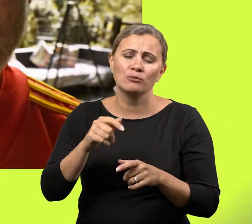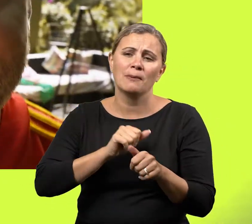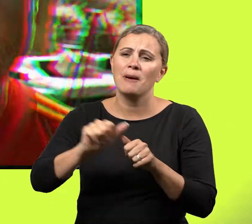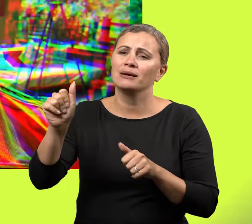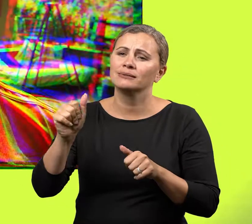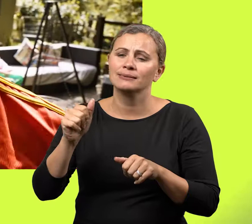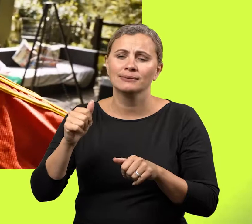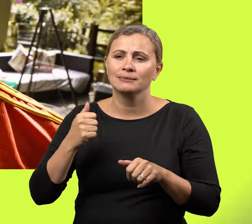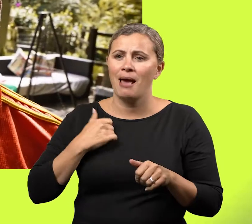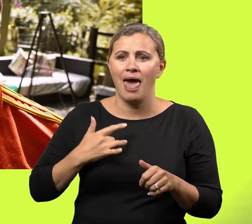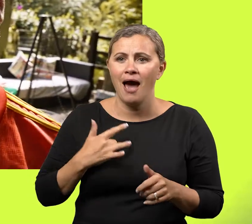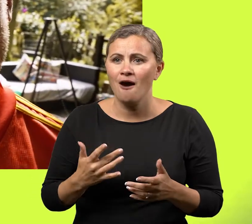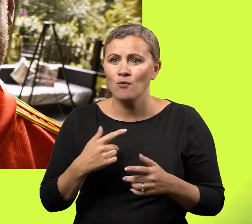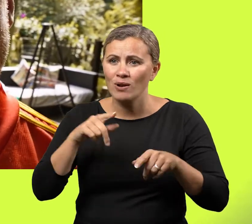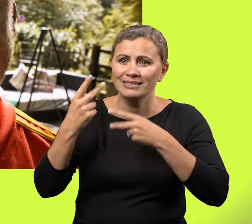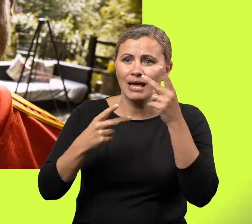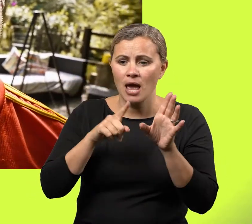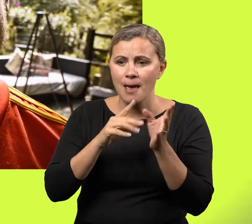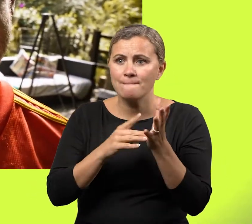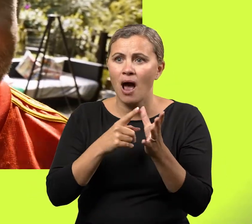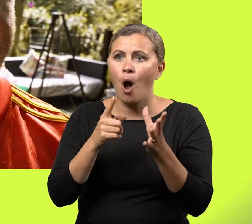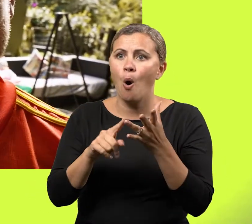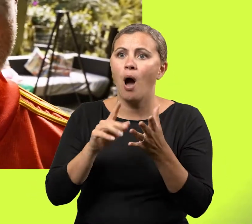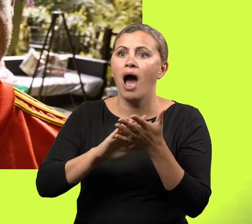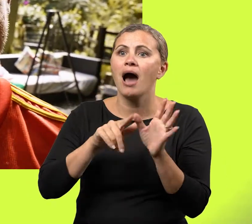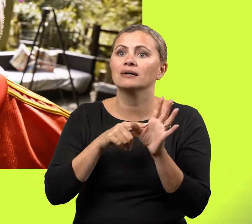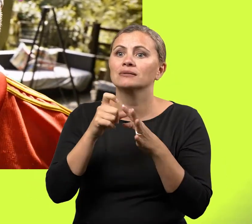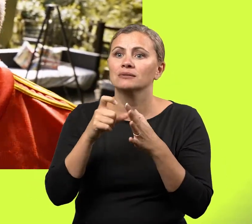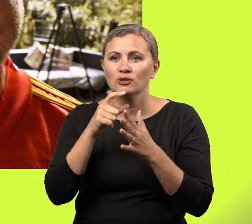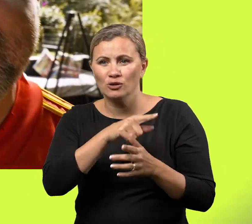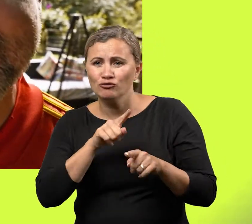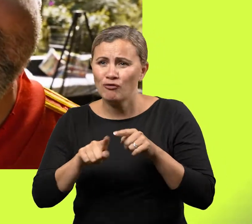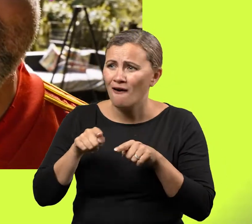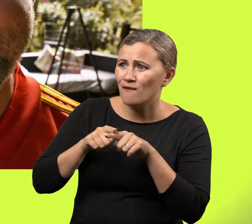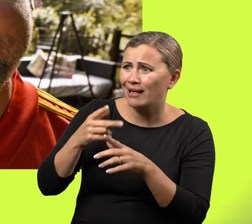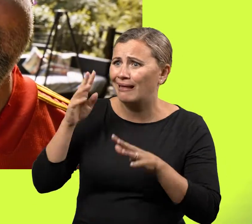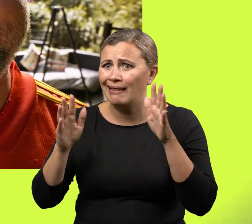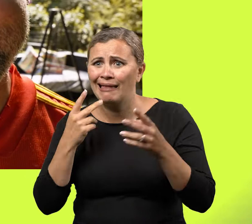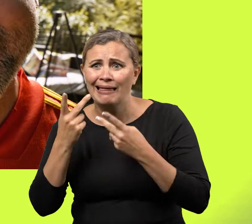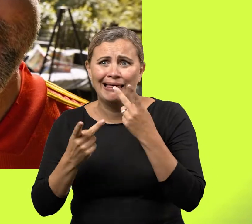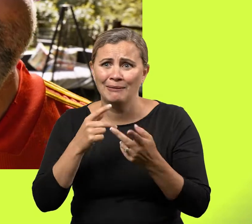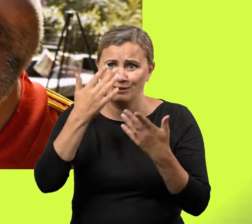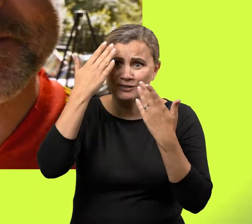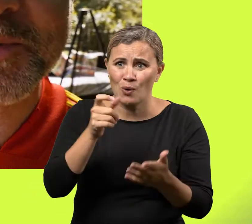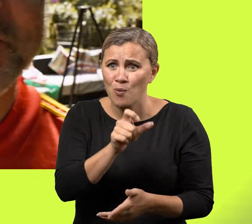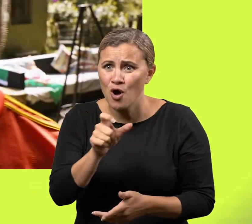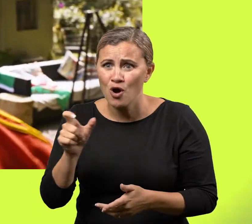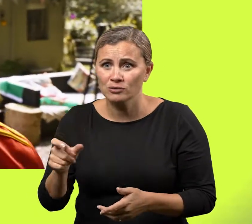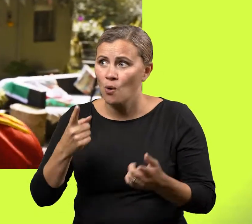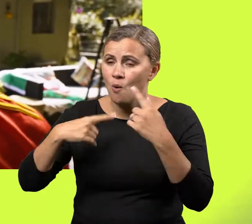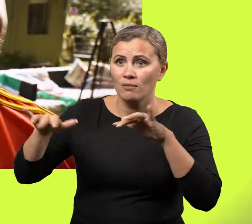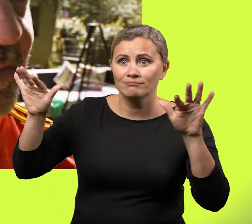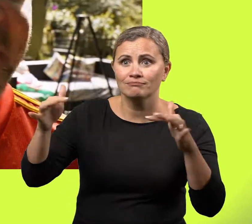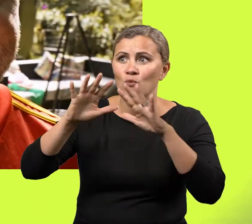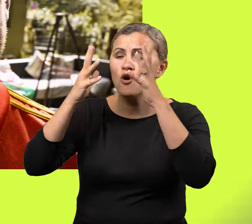moments of my life. All of us singing Yma o hyd. You were trying your best, but you didn't know the words. The eyes of the world were upon